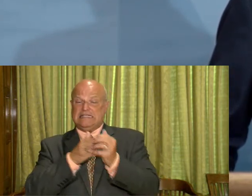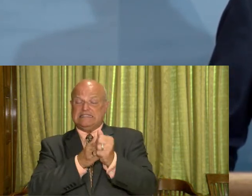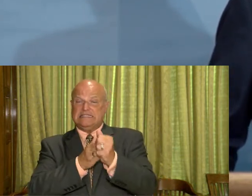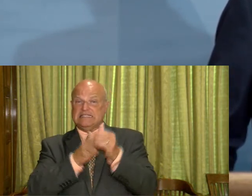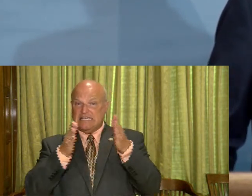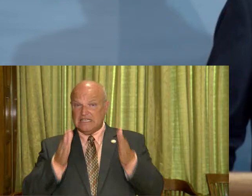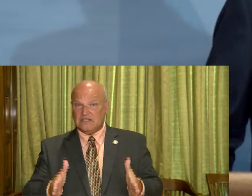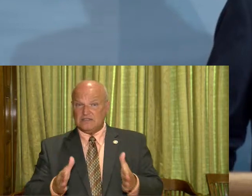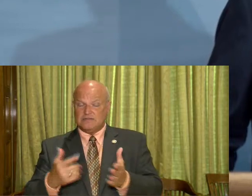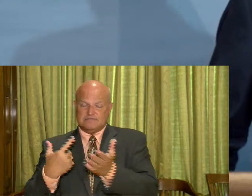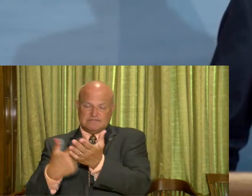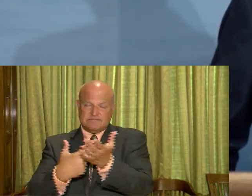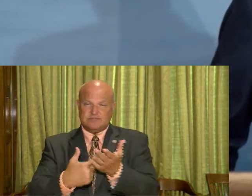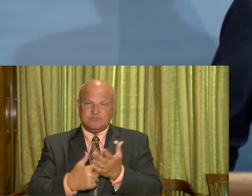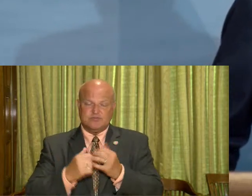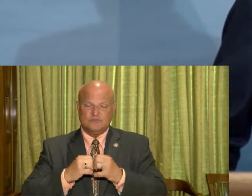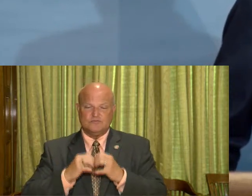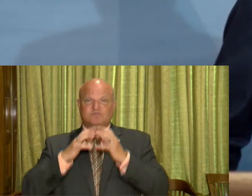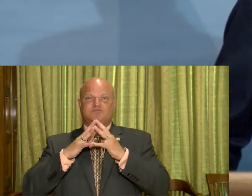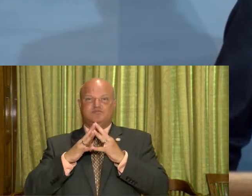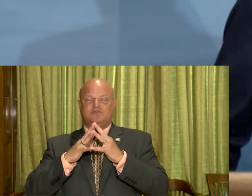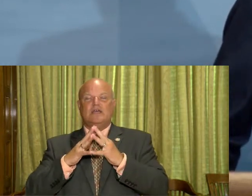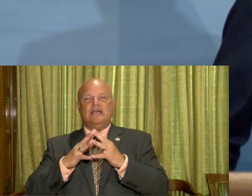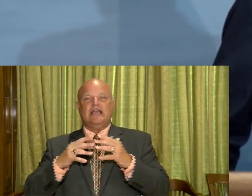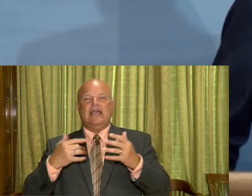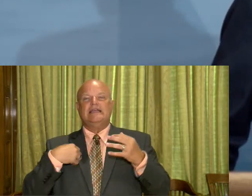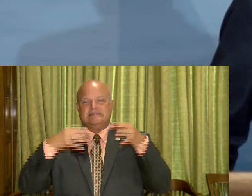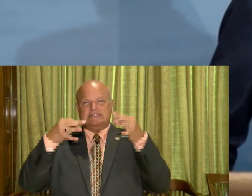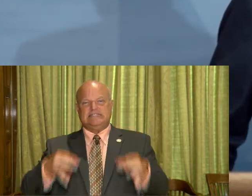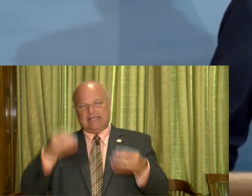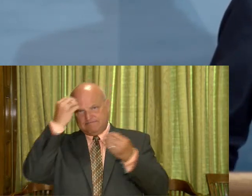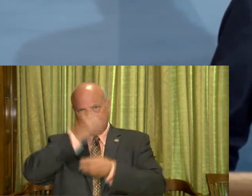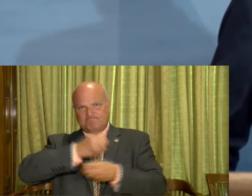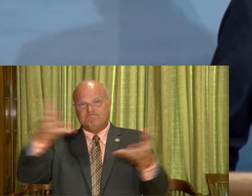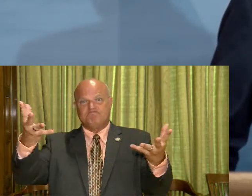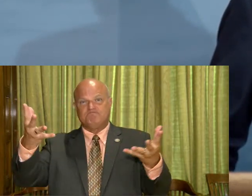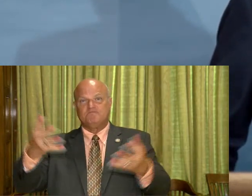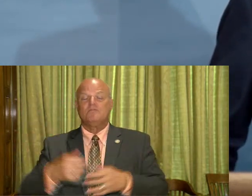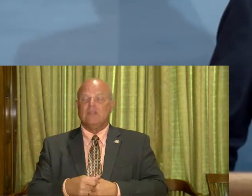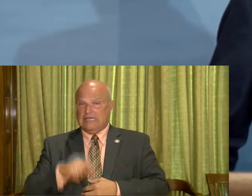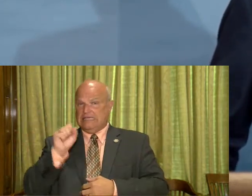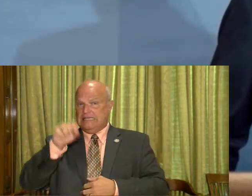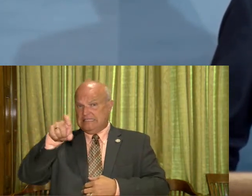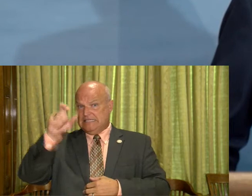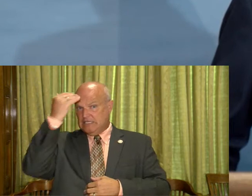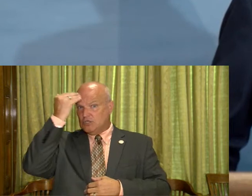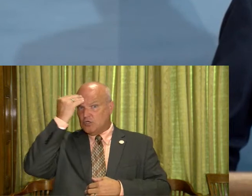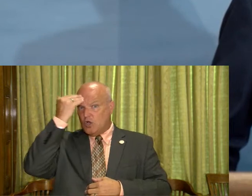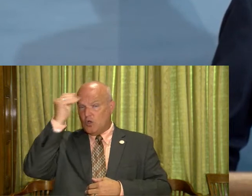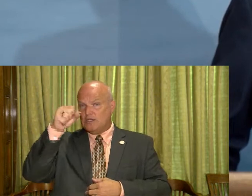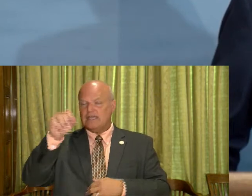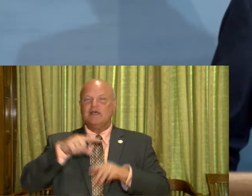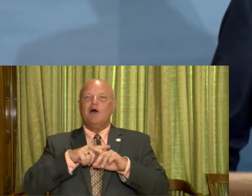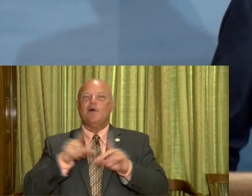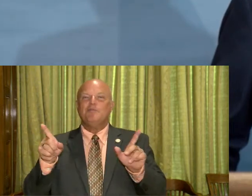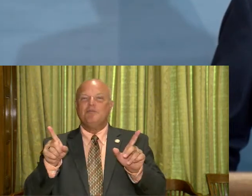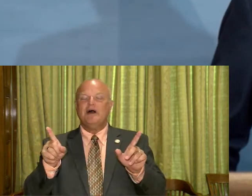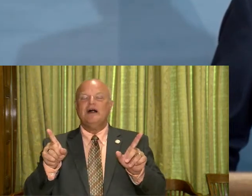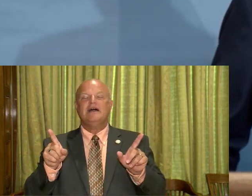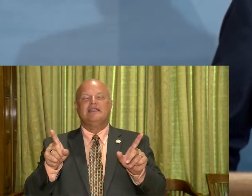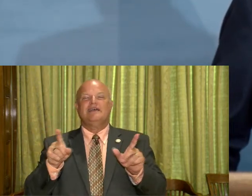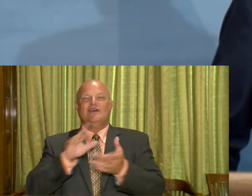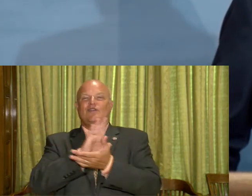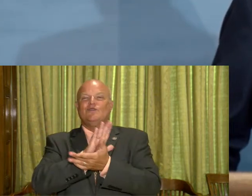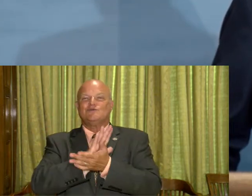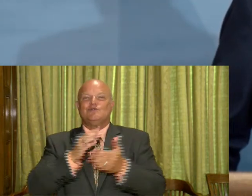we formalize that call that goes out. And so, yes, they need to know, but they already have the plans